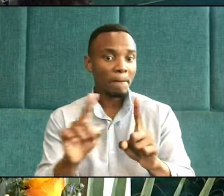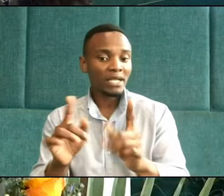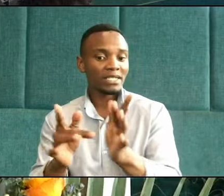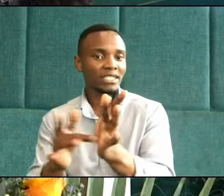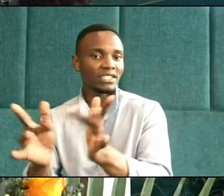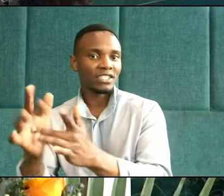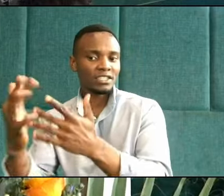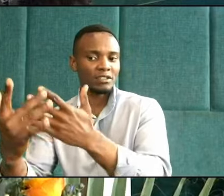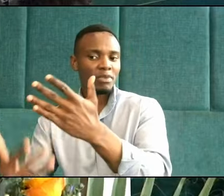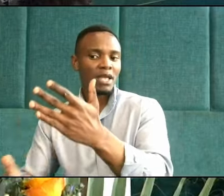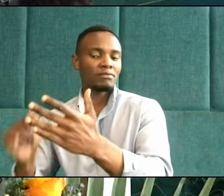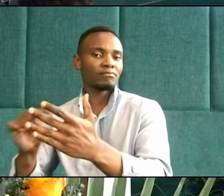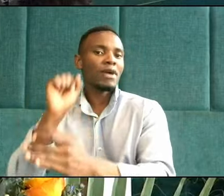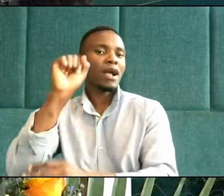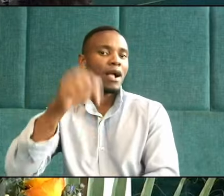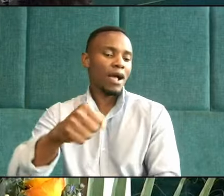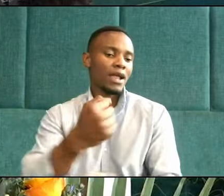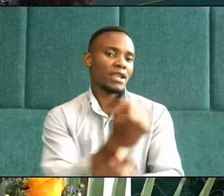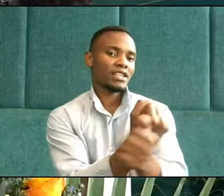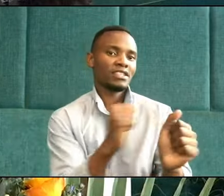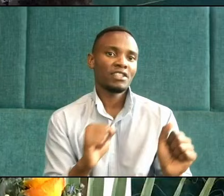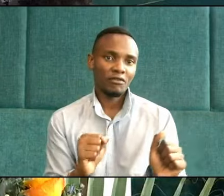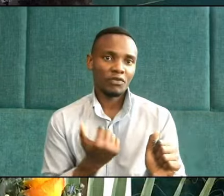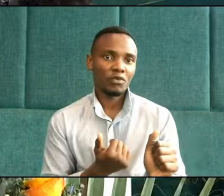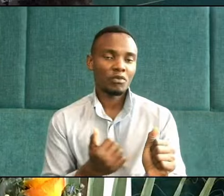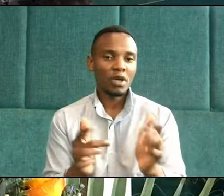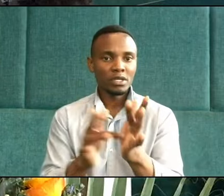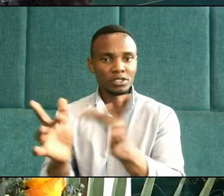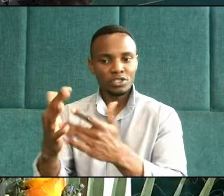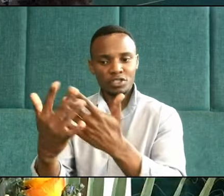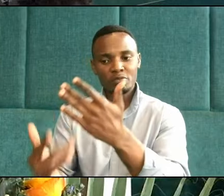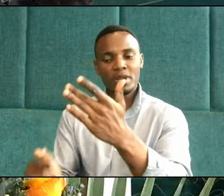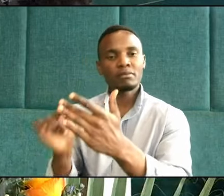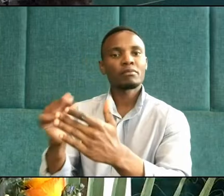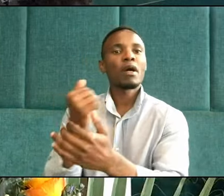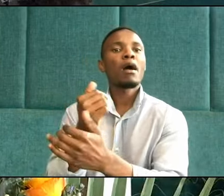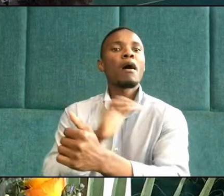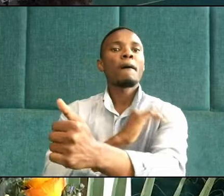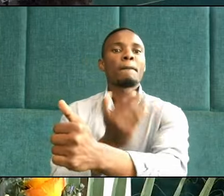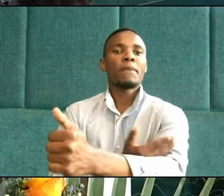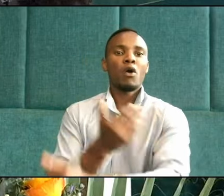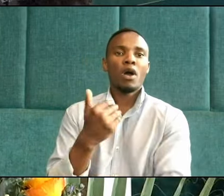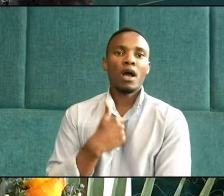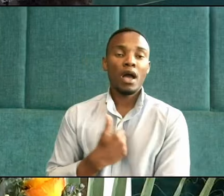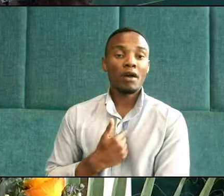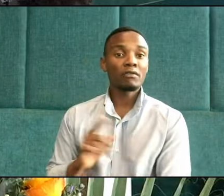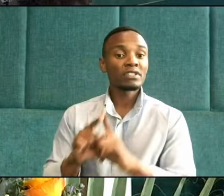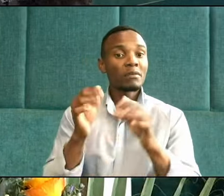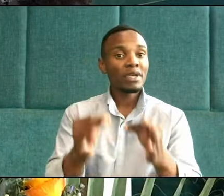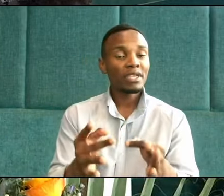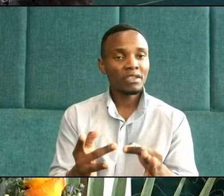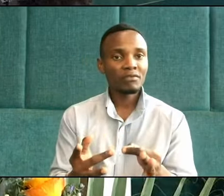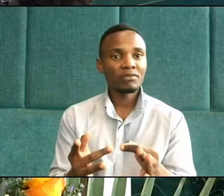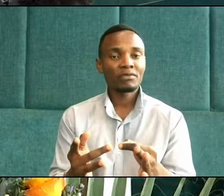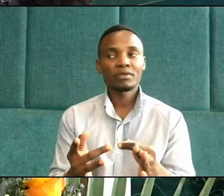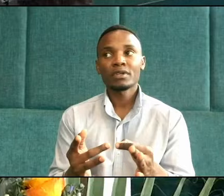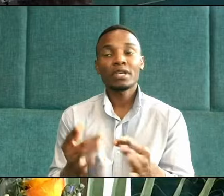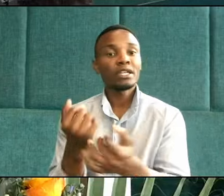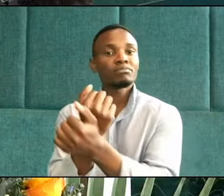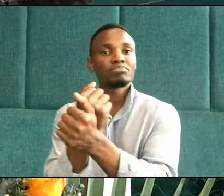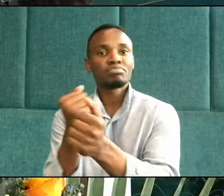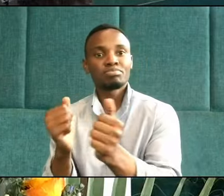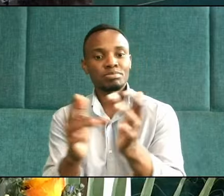Christ cannot remove you. It has power. If it removed Jesus out of the grave, it brought Christ out